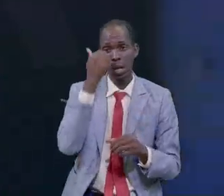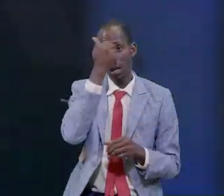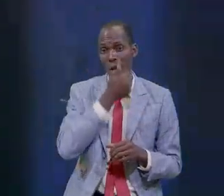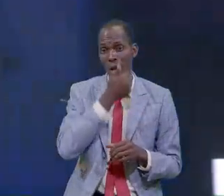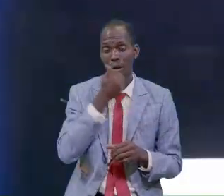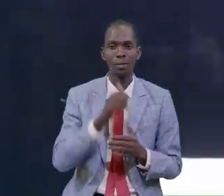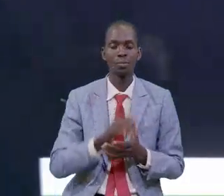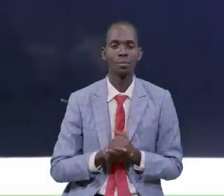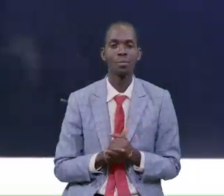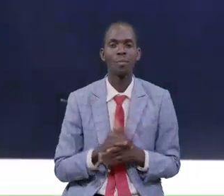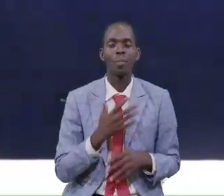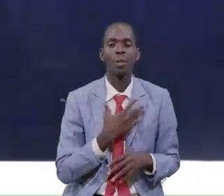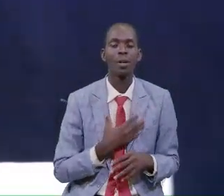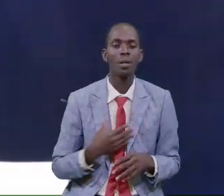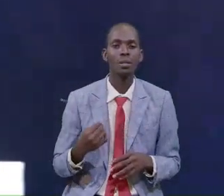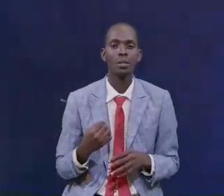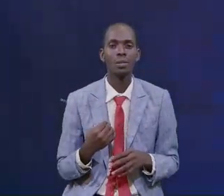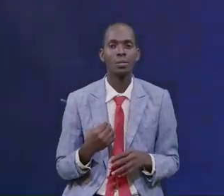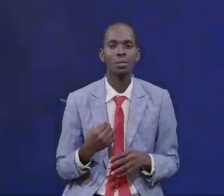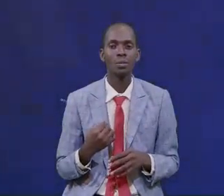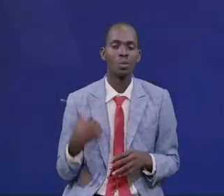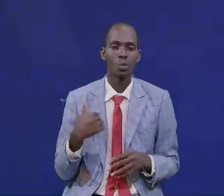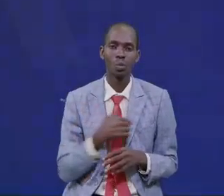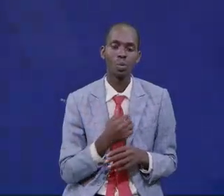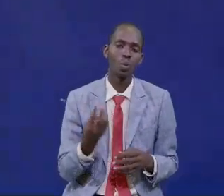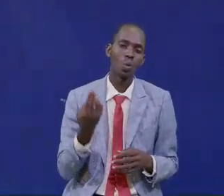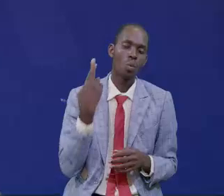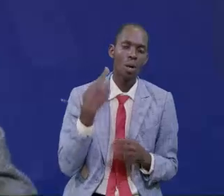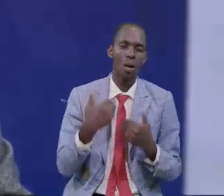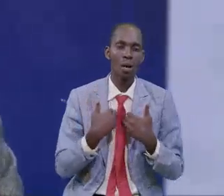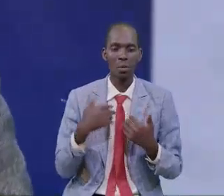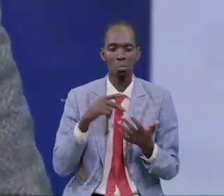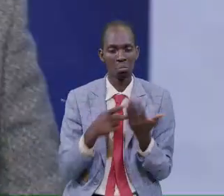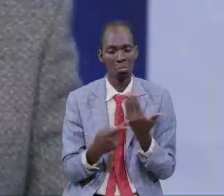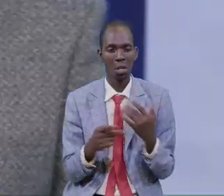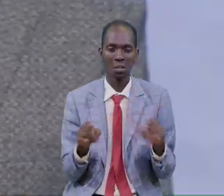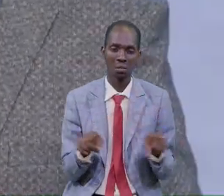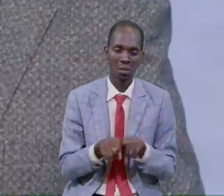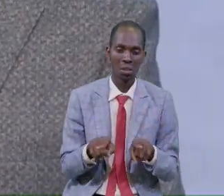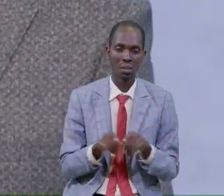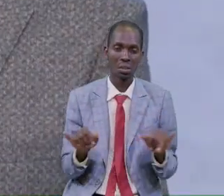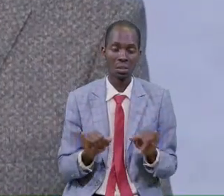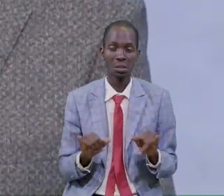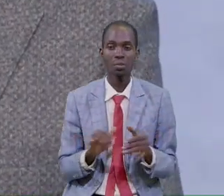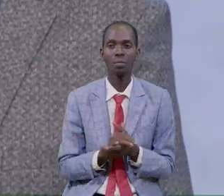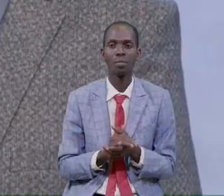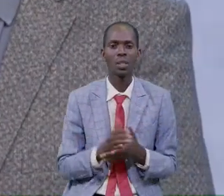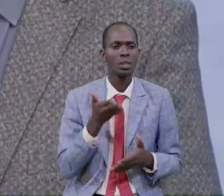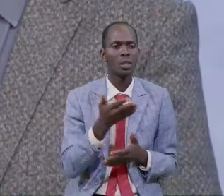and you know, having crusade just like this, there were boys playing